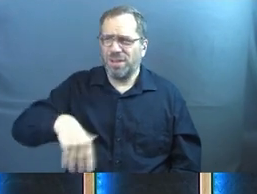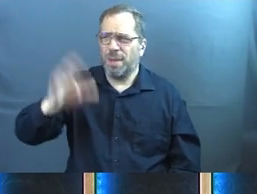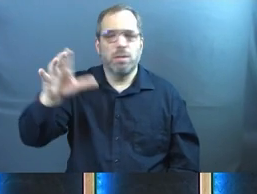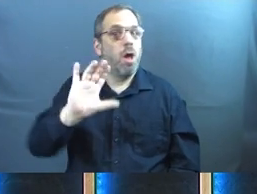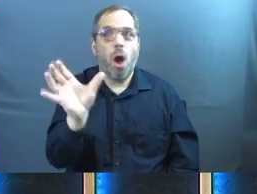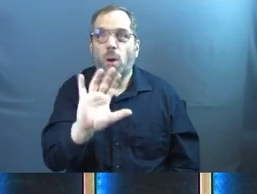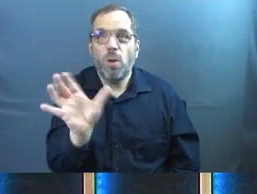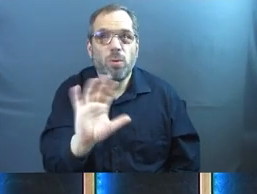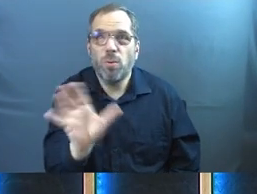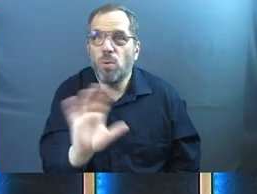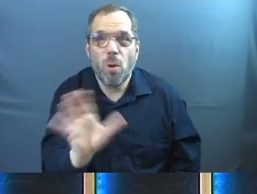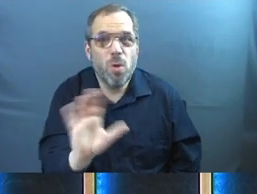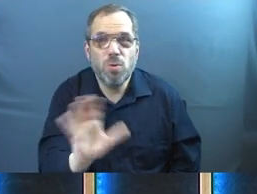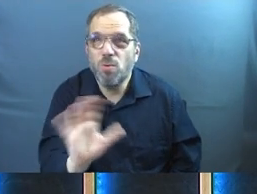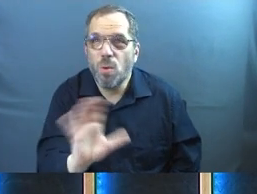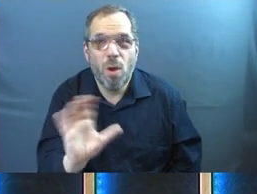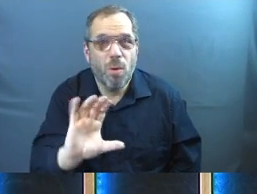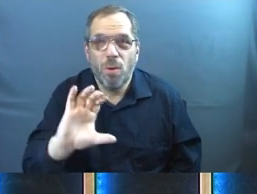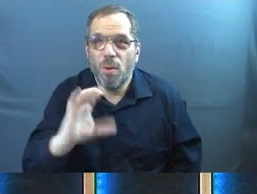up. No.